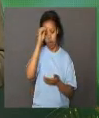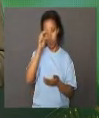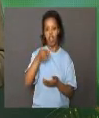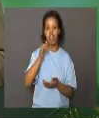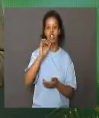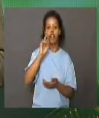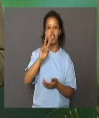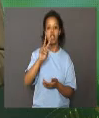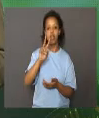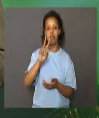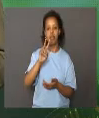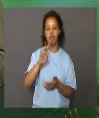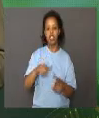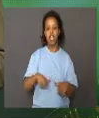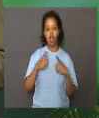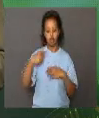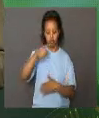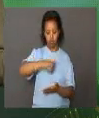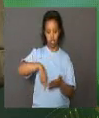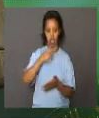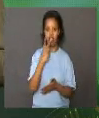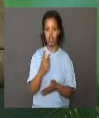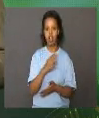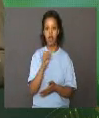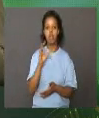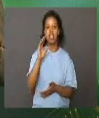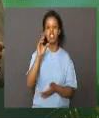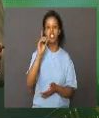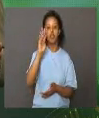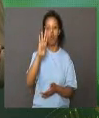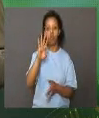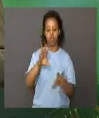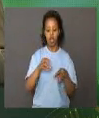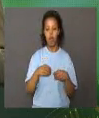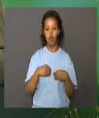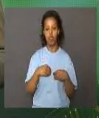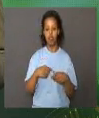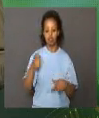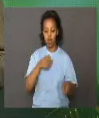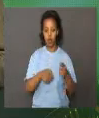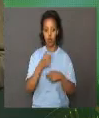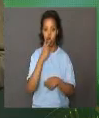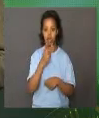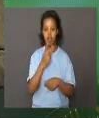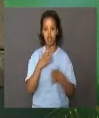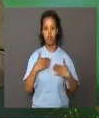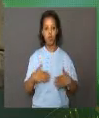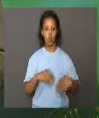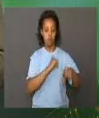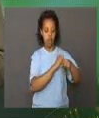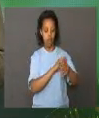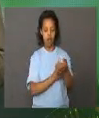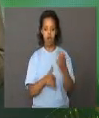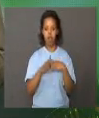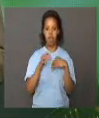HIV. We discussed the role of CD4 receptors in the immune system, and